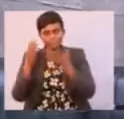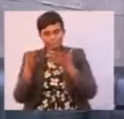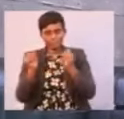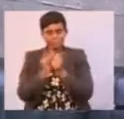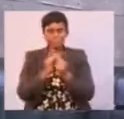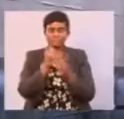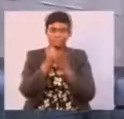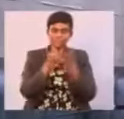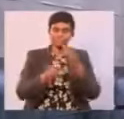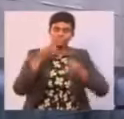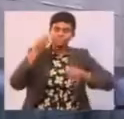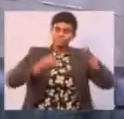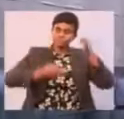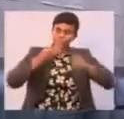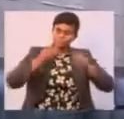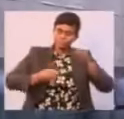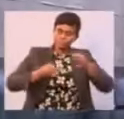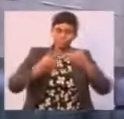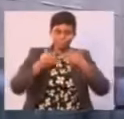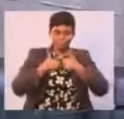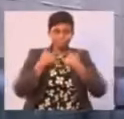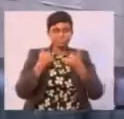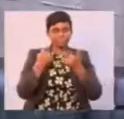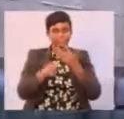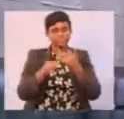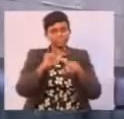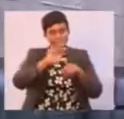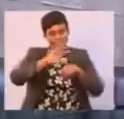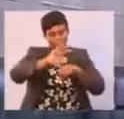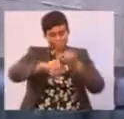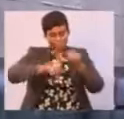the judiciary have now established